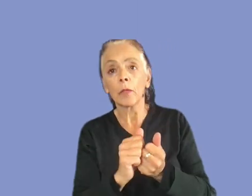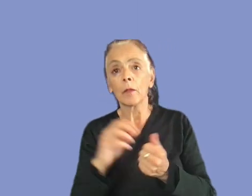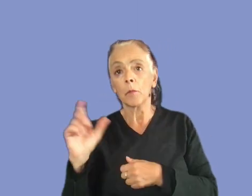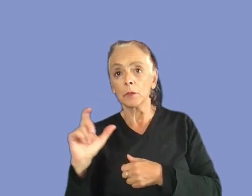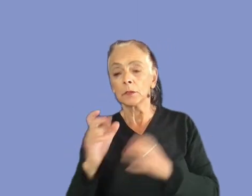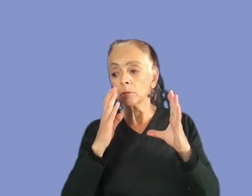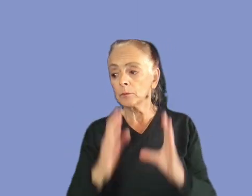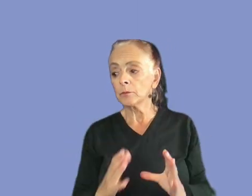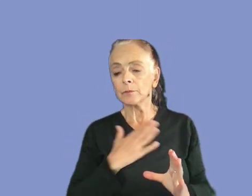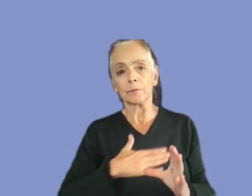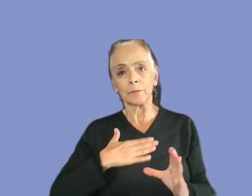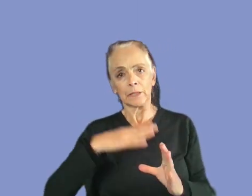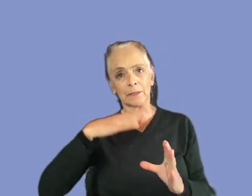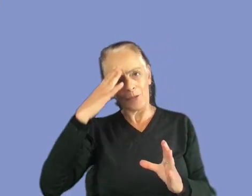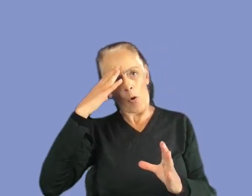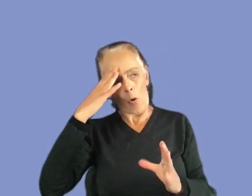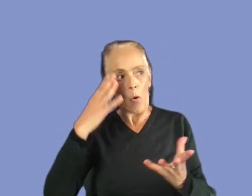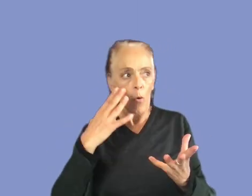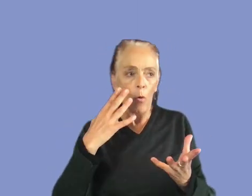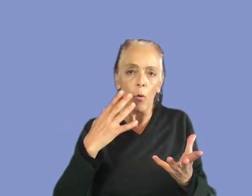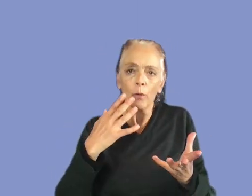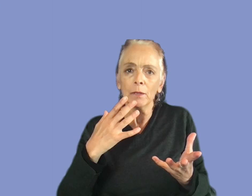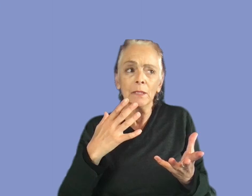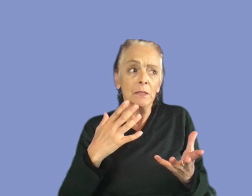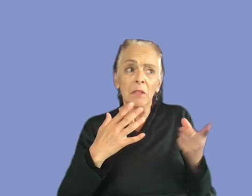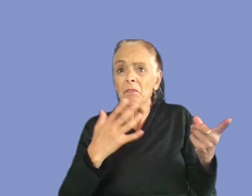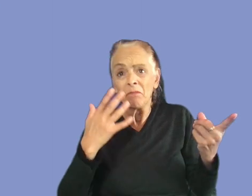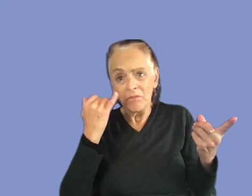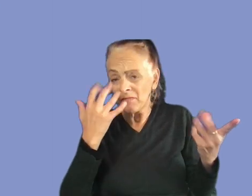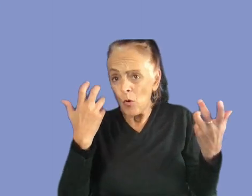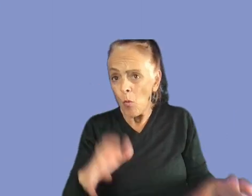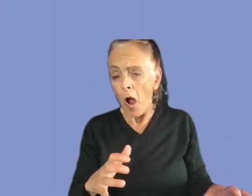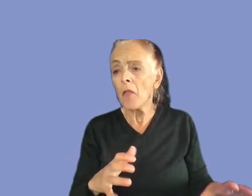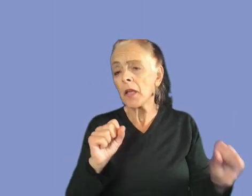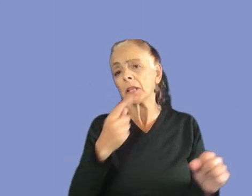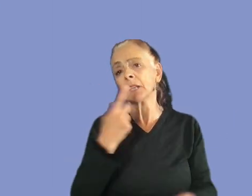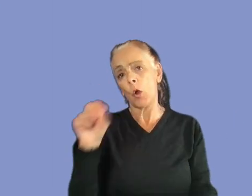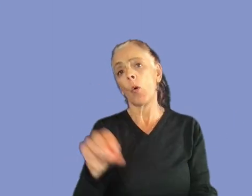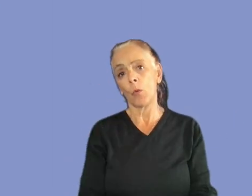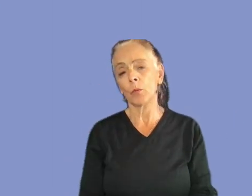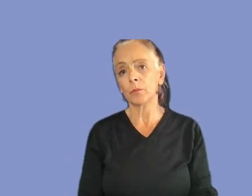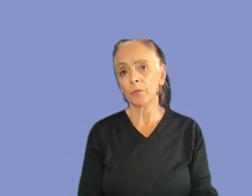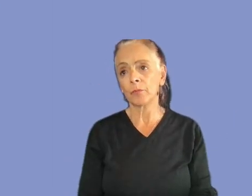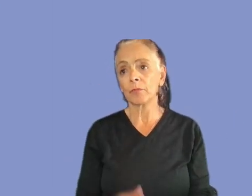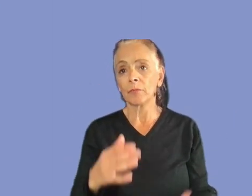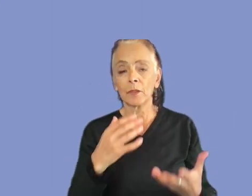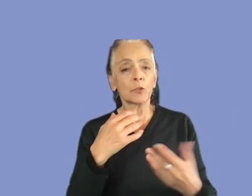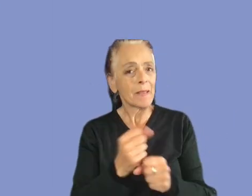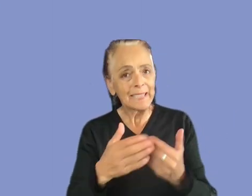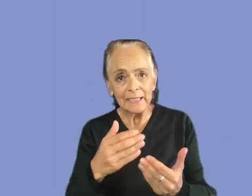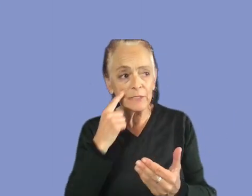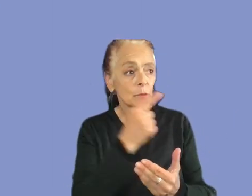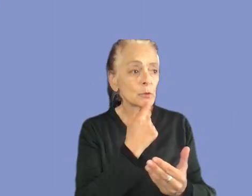that of that and allow them to like decline. It's possible that they don't want to, and just make that easy for them to say either yes